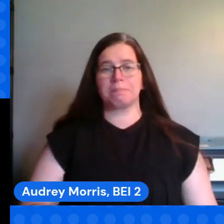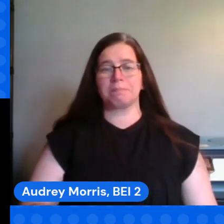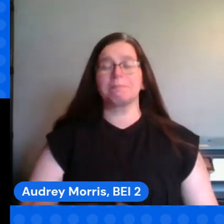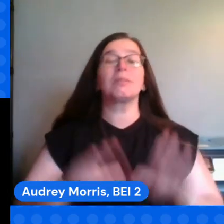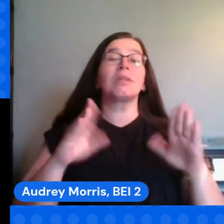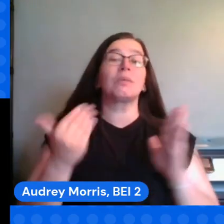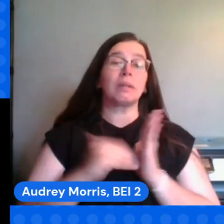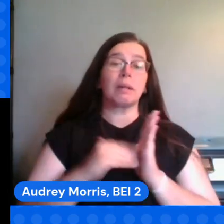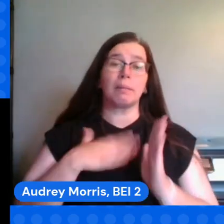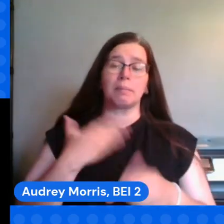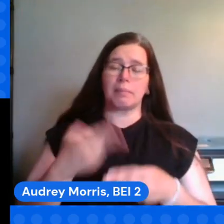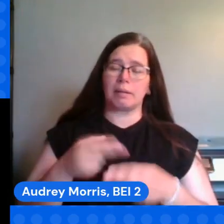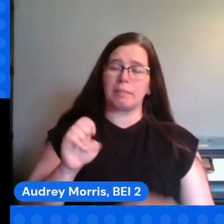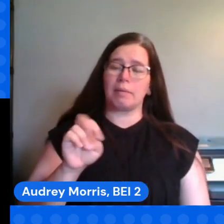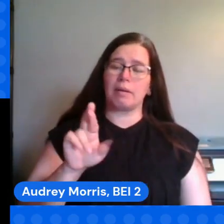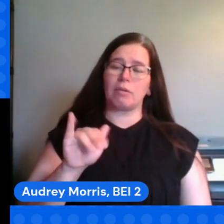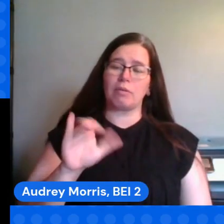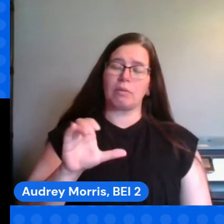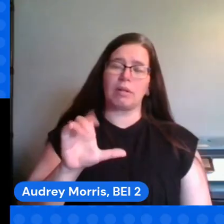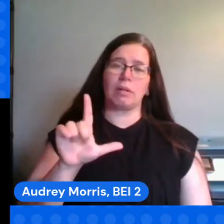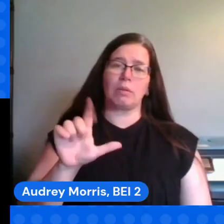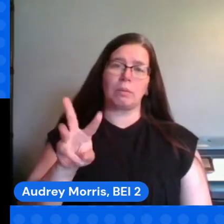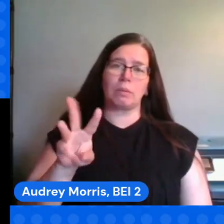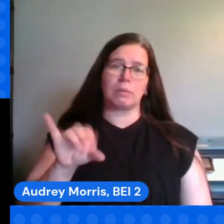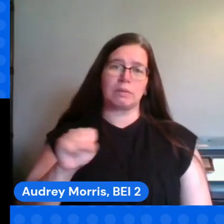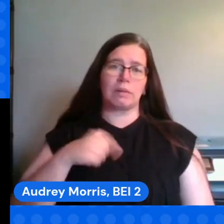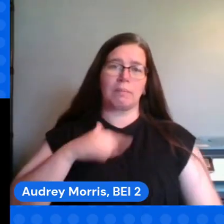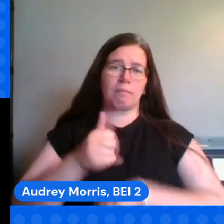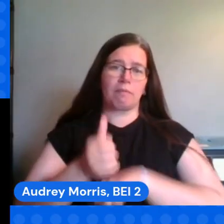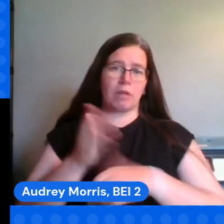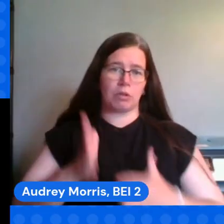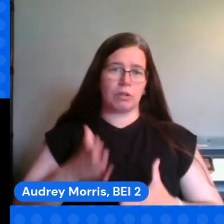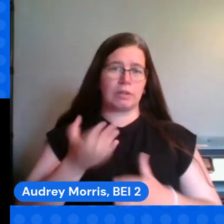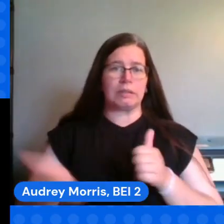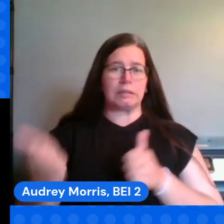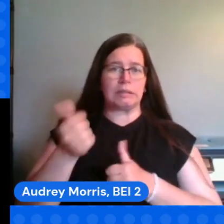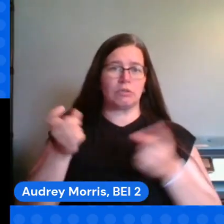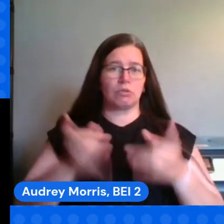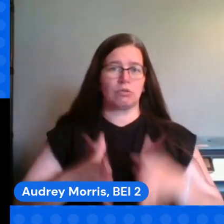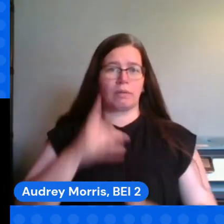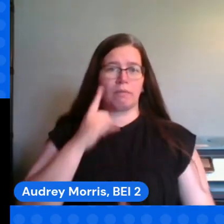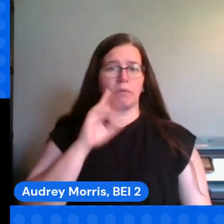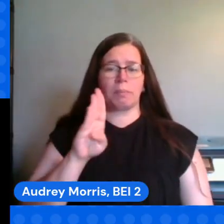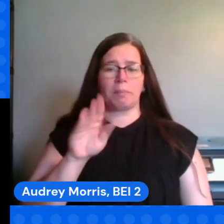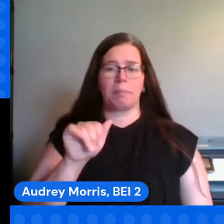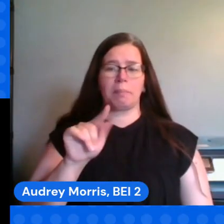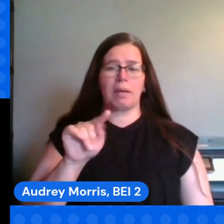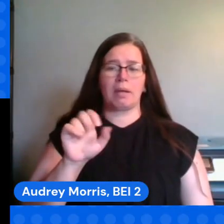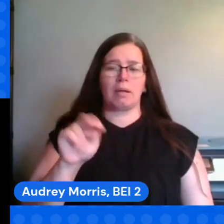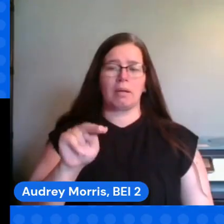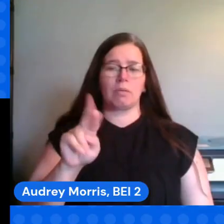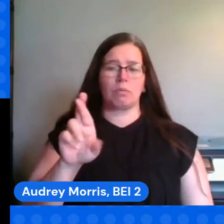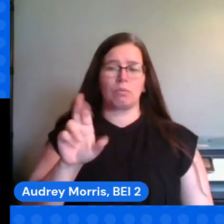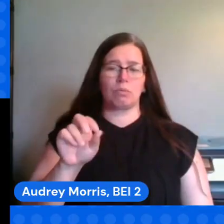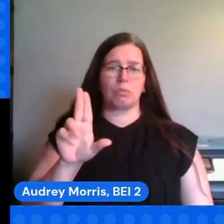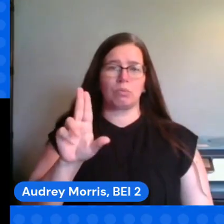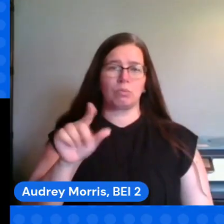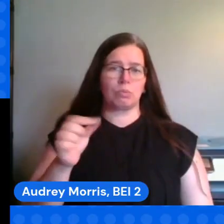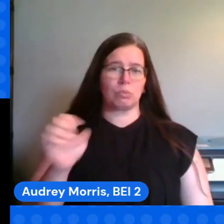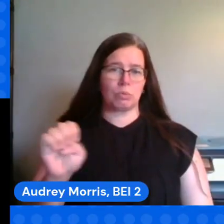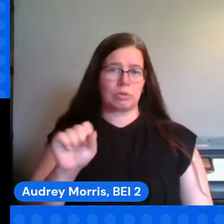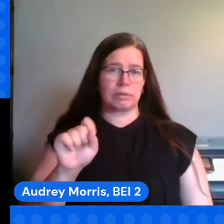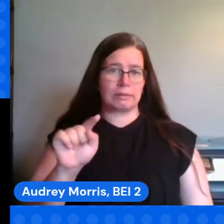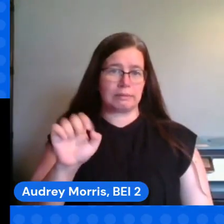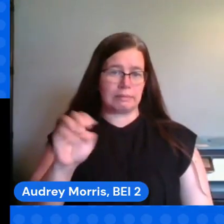So again, my name is Eric Lewis. I'm the founder and executive director of Baton Rouge STEM. I have a fairly